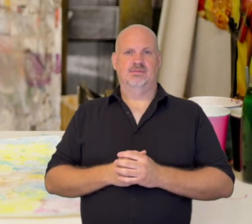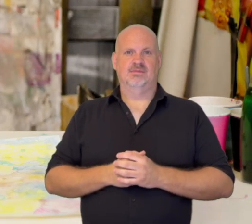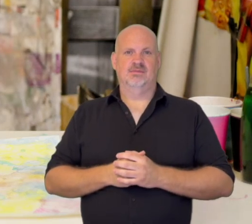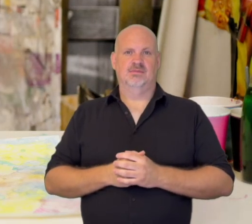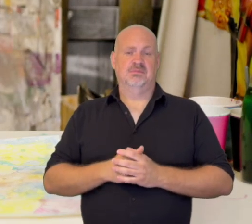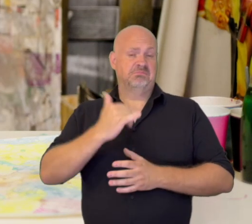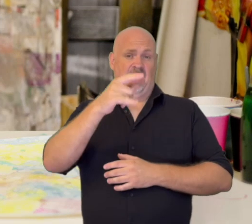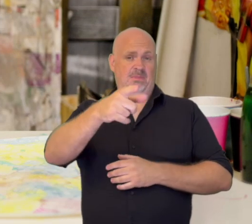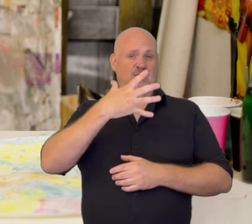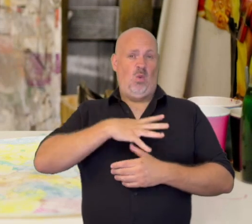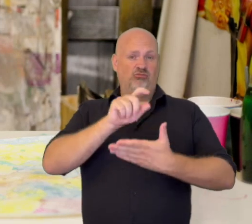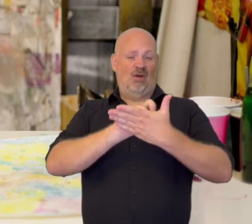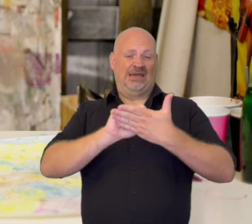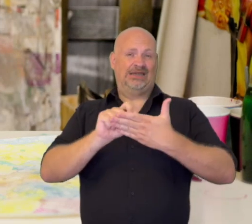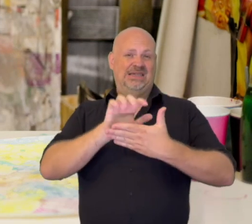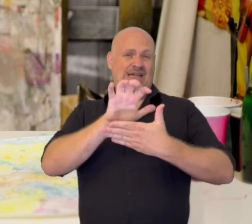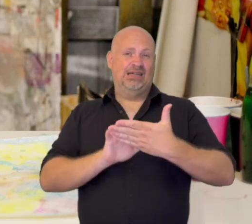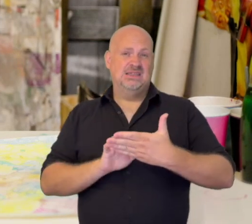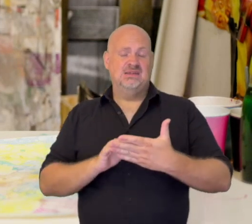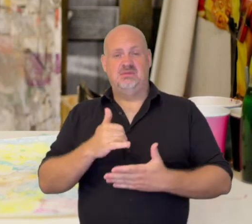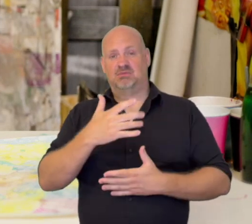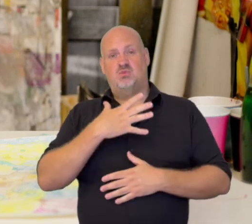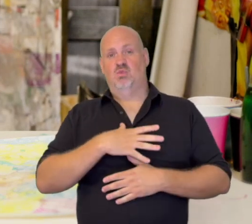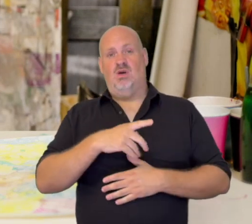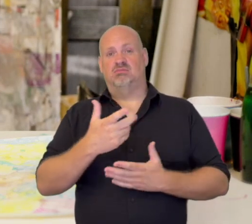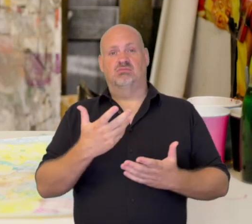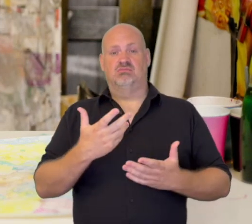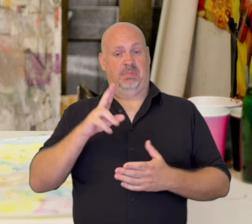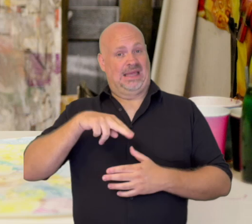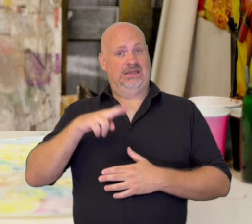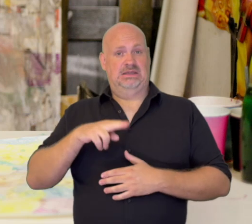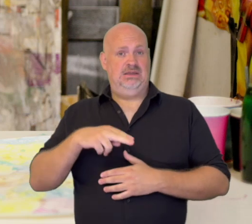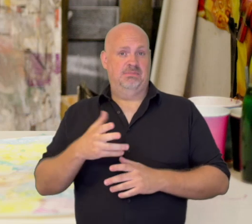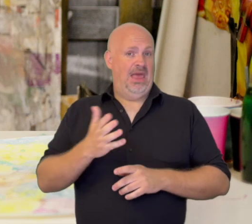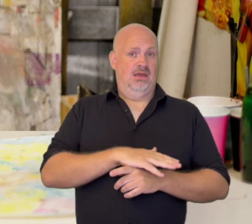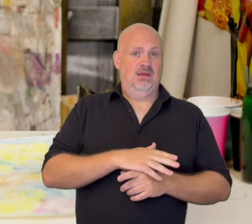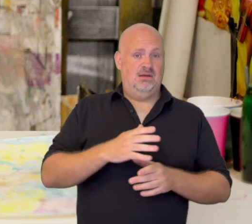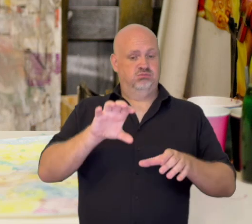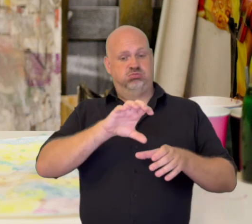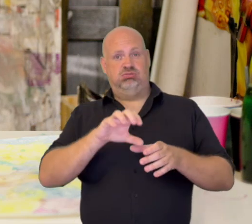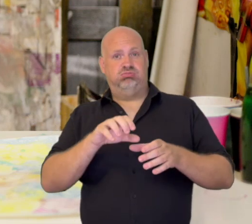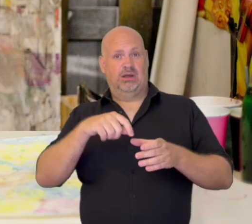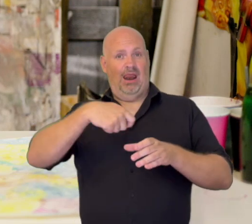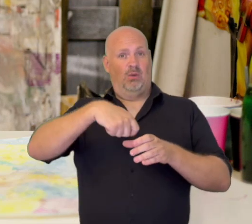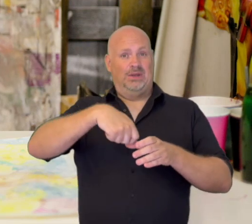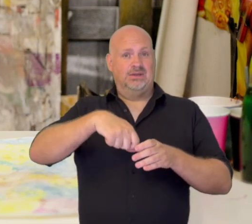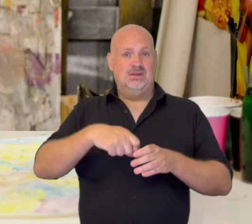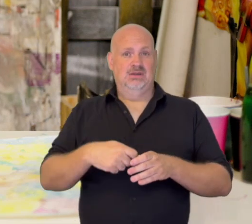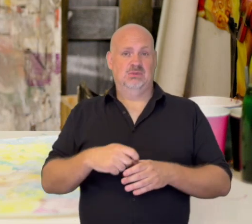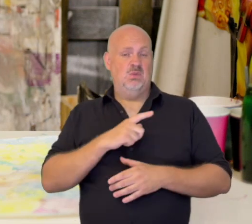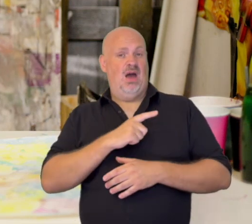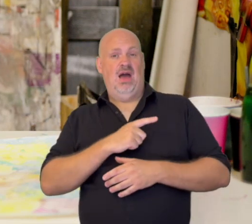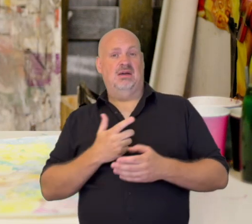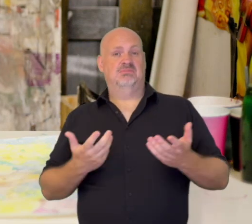put text in. You might want to go back to your paint that you have with the fairy liquid, because